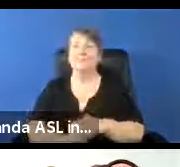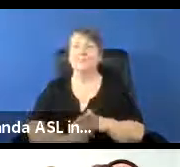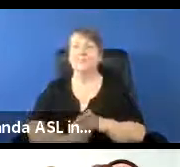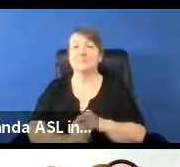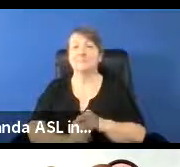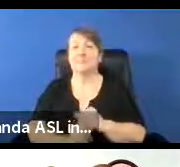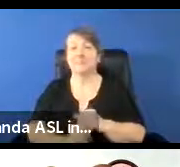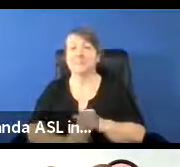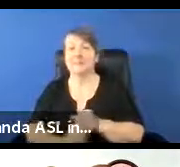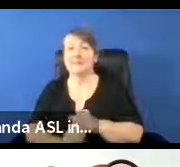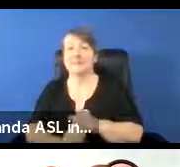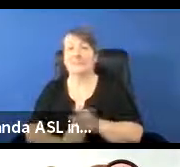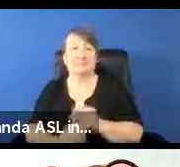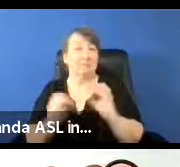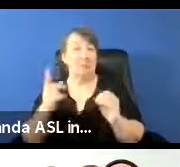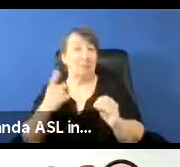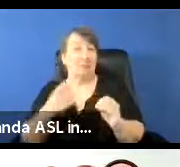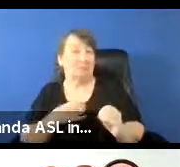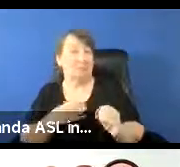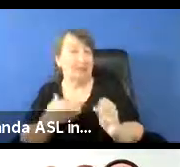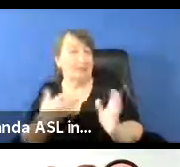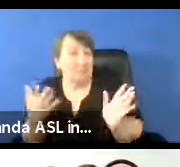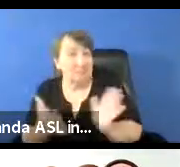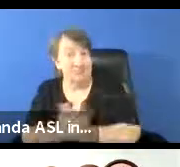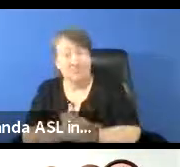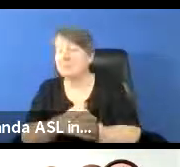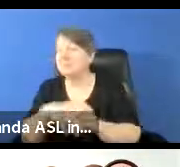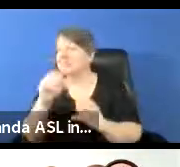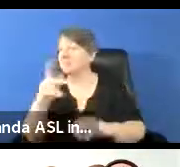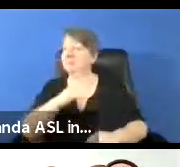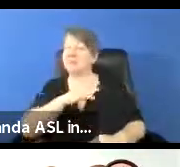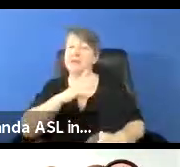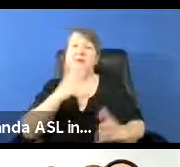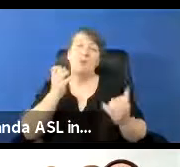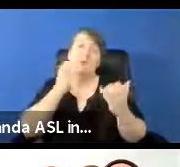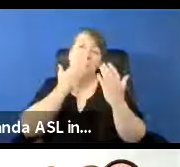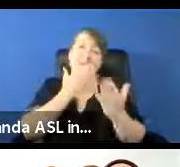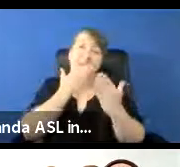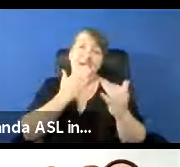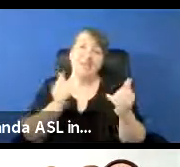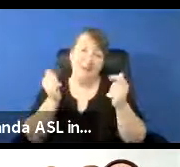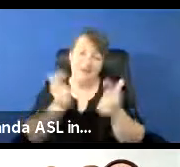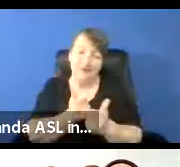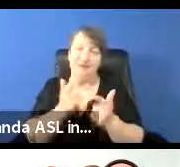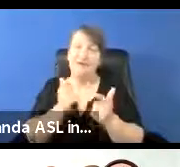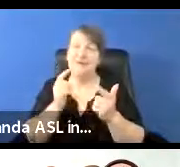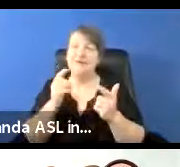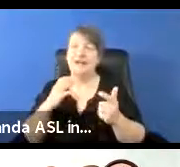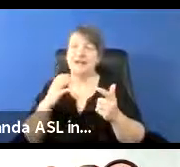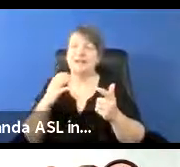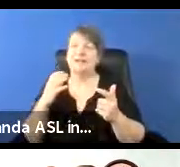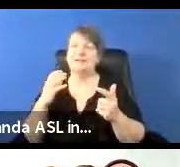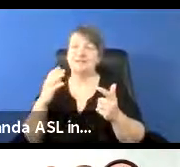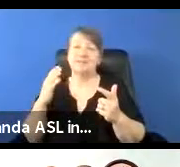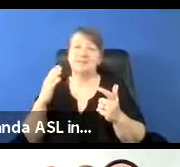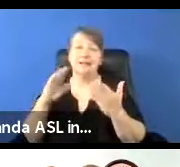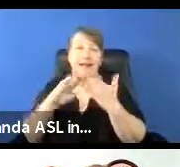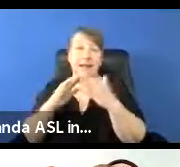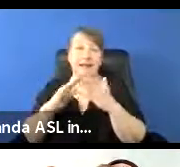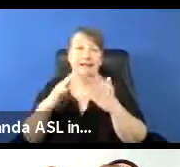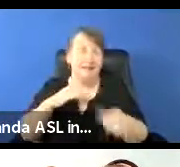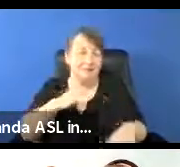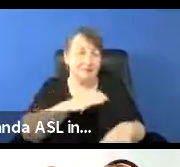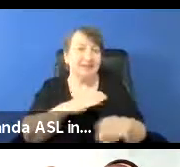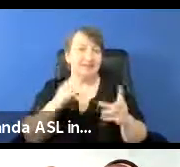No, I didn't hear anybody say that would be great. I just want to thank all of the committee members, all the advisory group